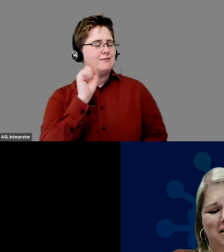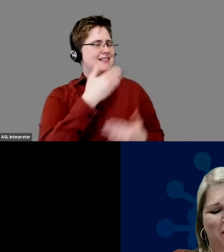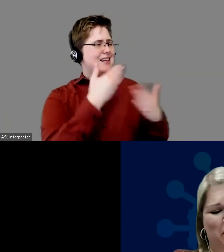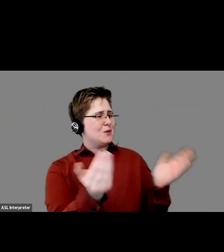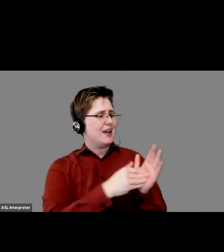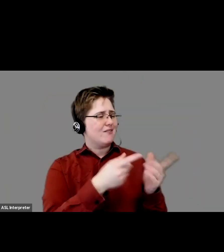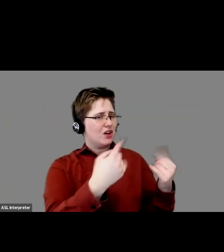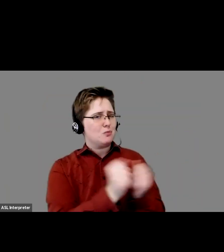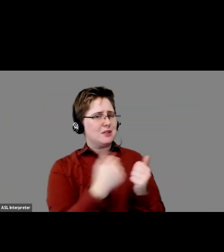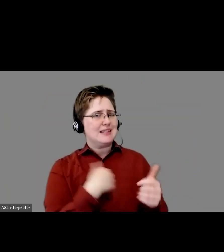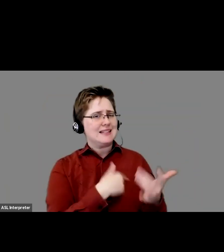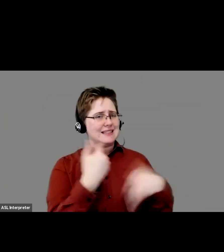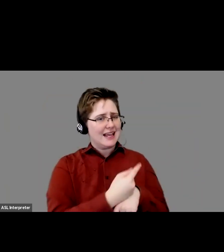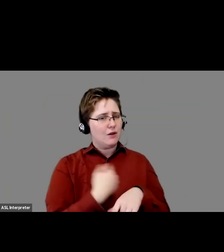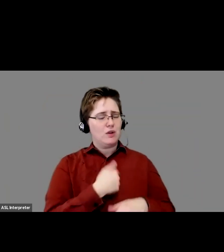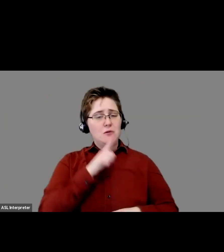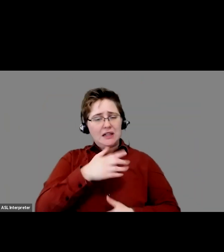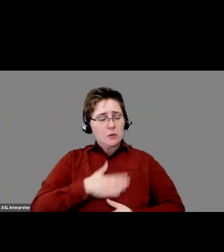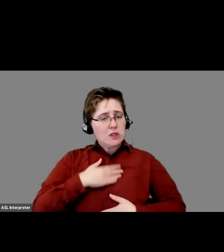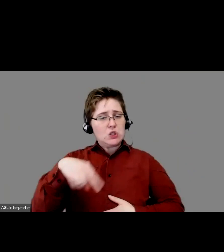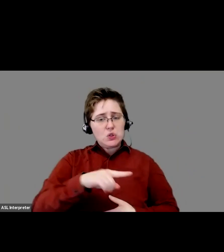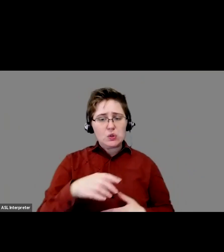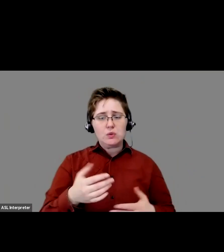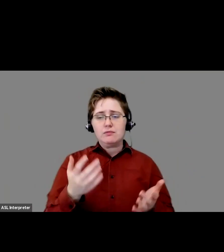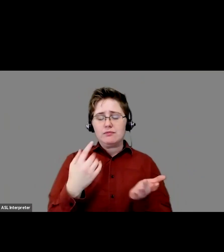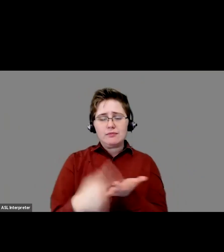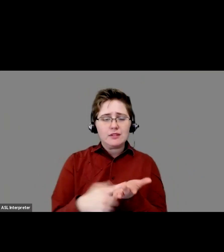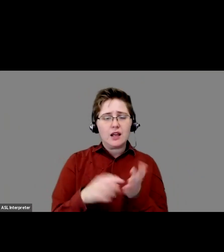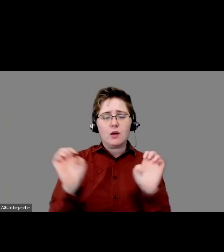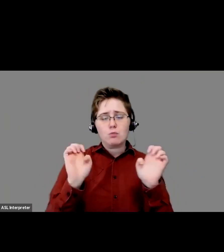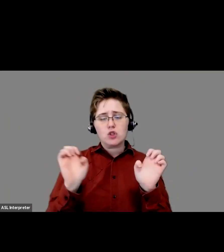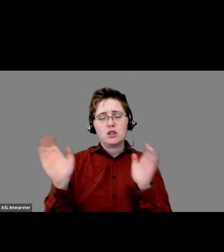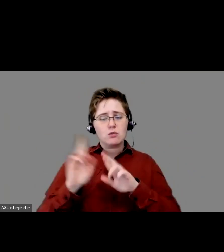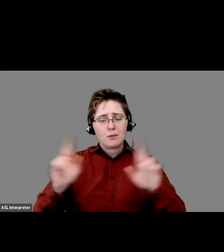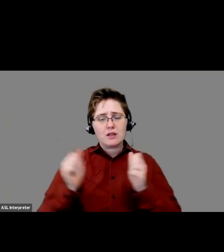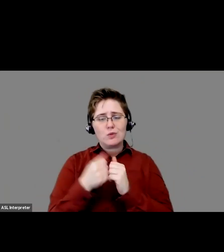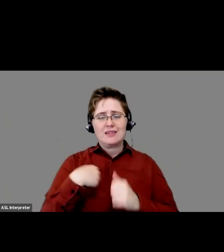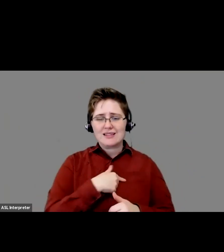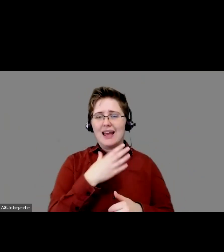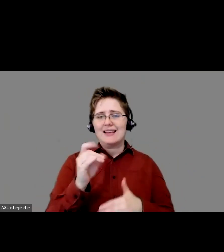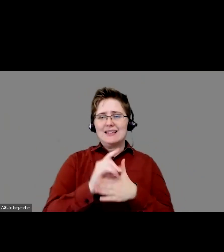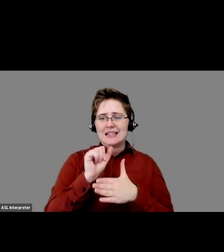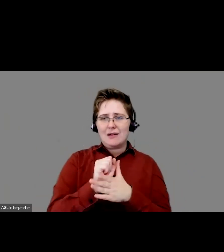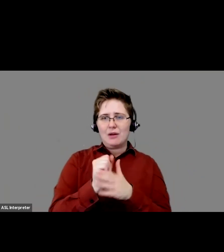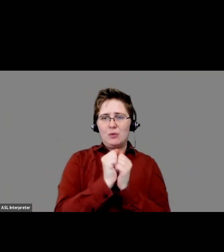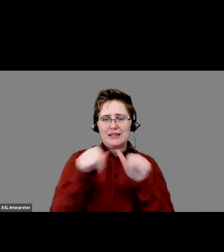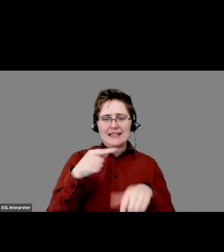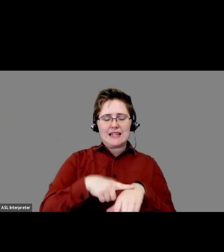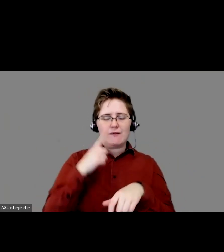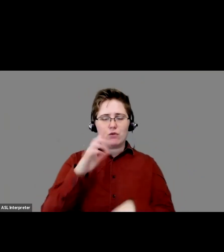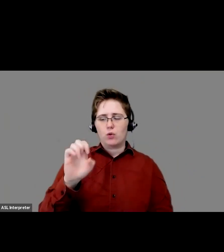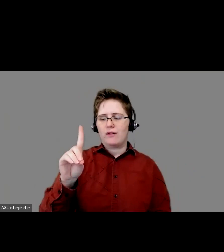with us today. And we really appreciate you taking the time to talk about emergency preparedness and disability in the time of